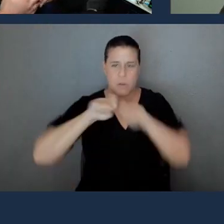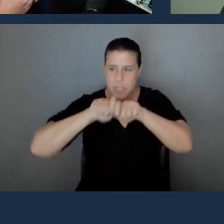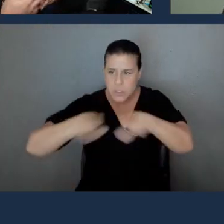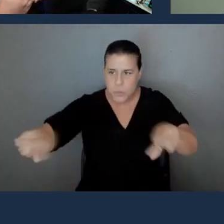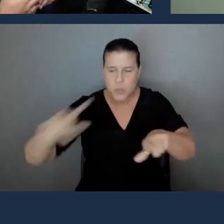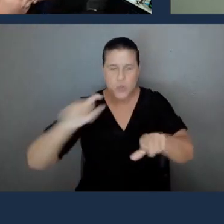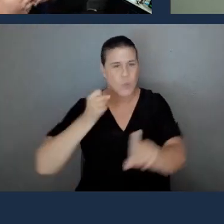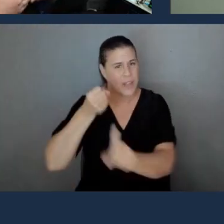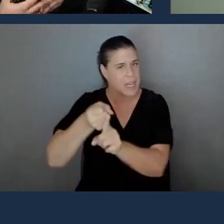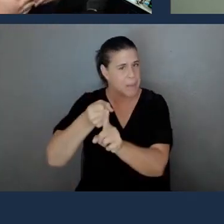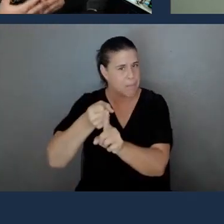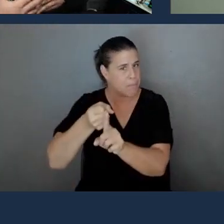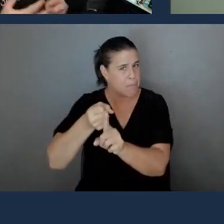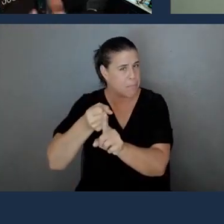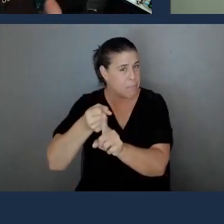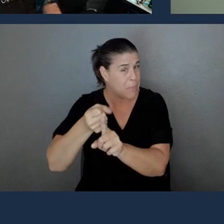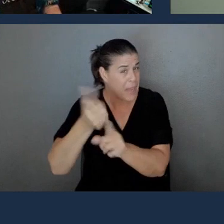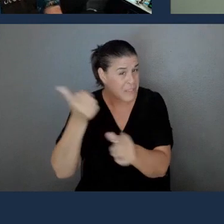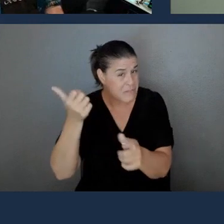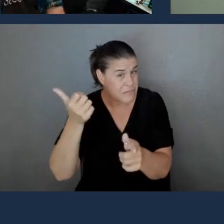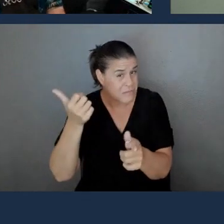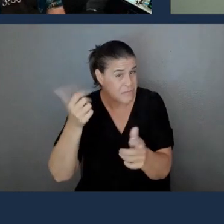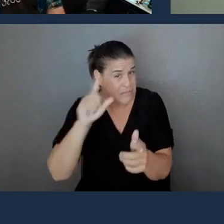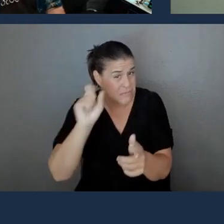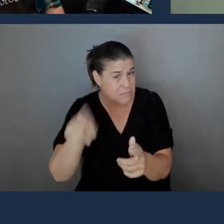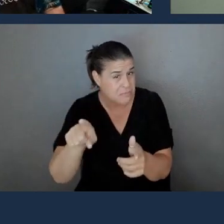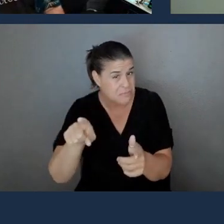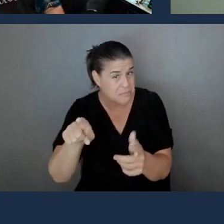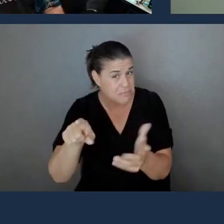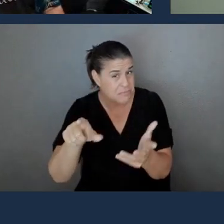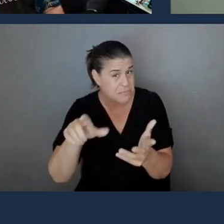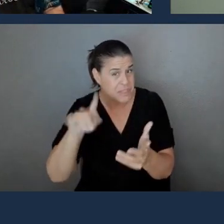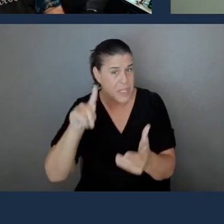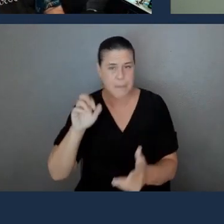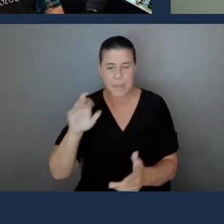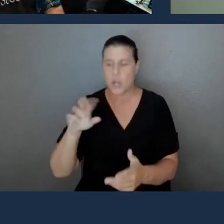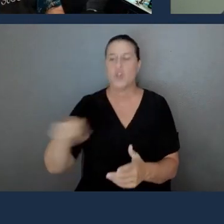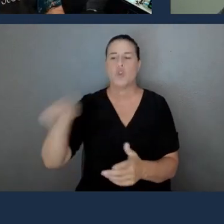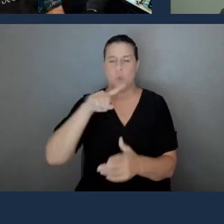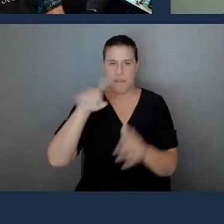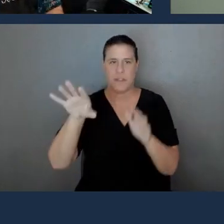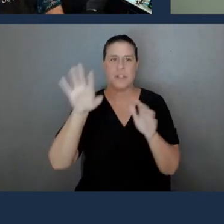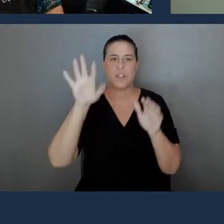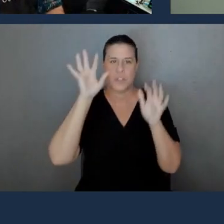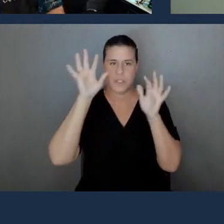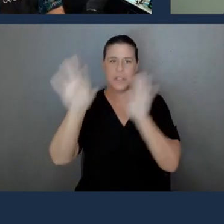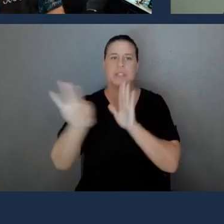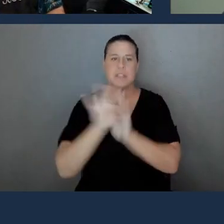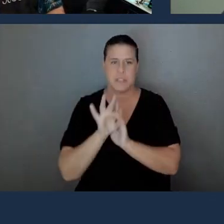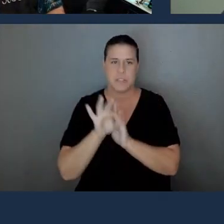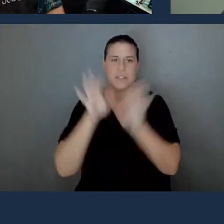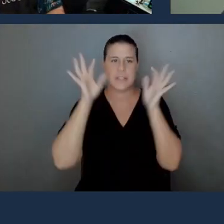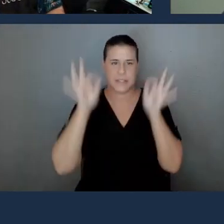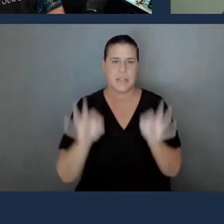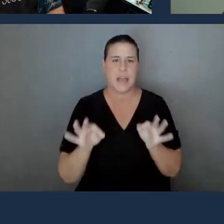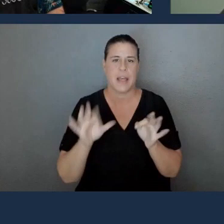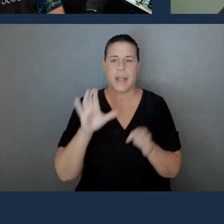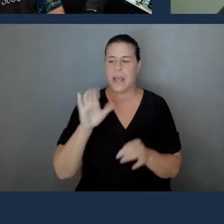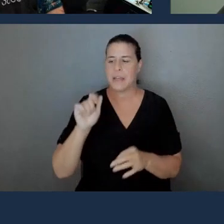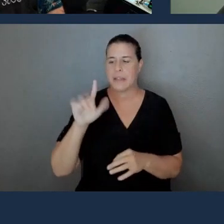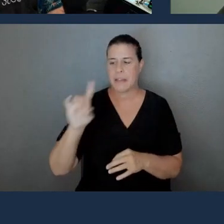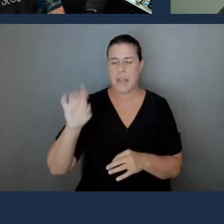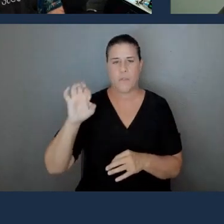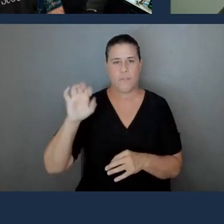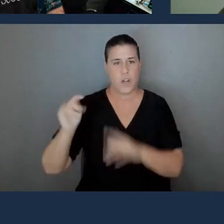impact it in any way? It does. Today you have to make a choice. So CloudFront is, if you're up and running with CloudFront